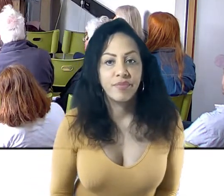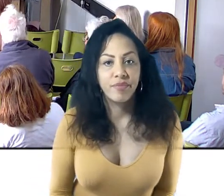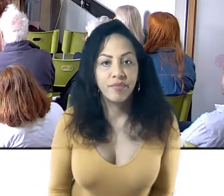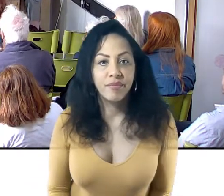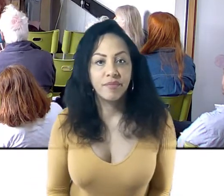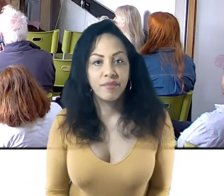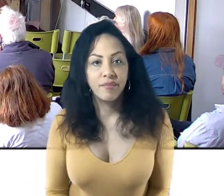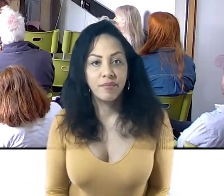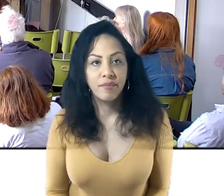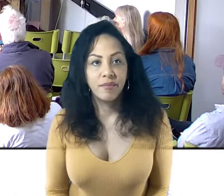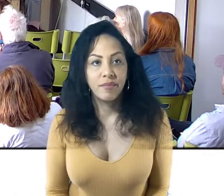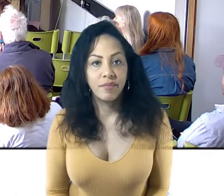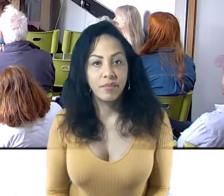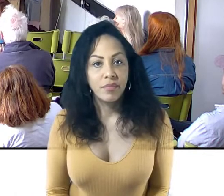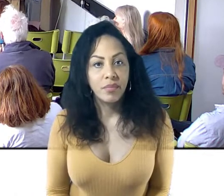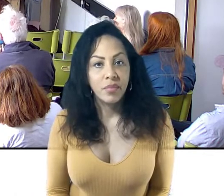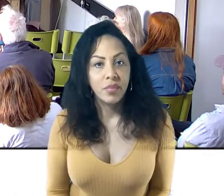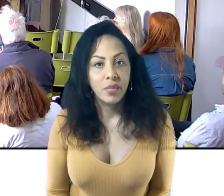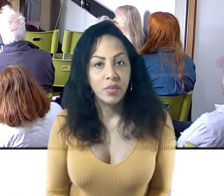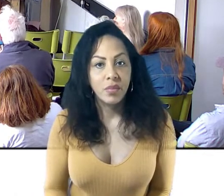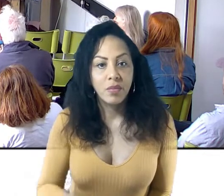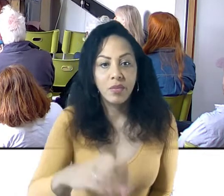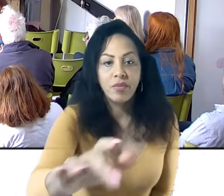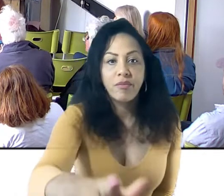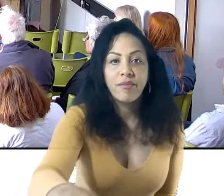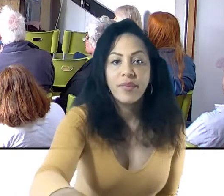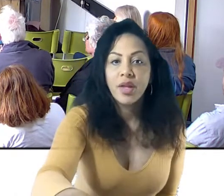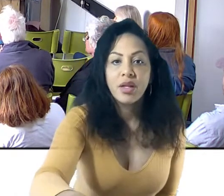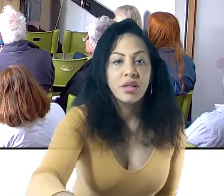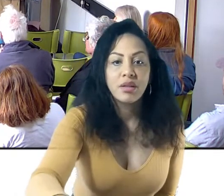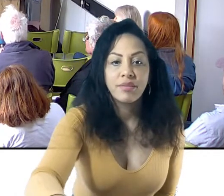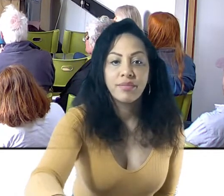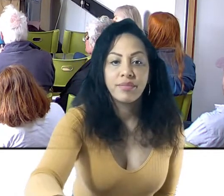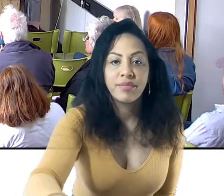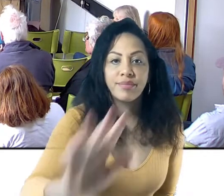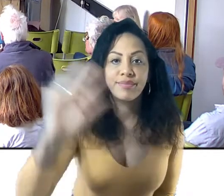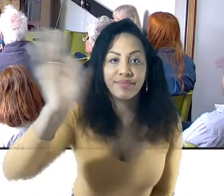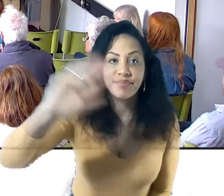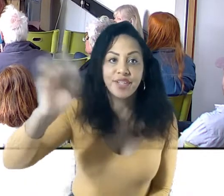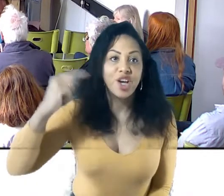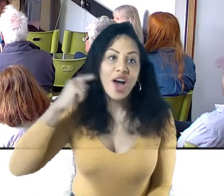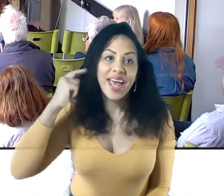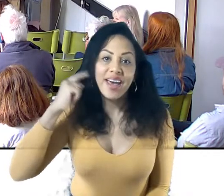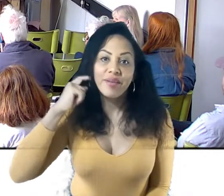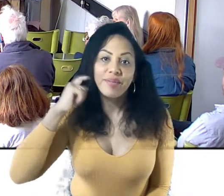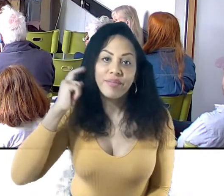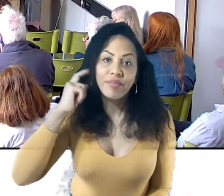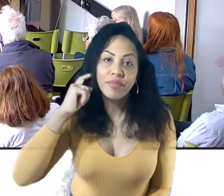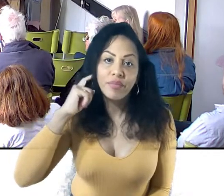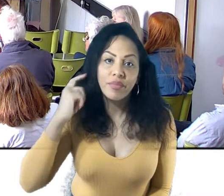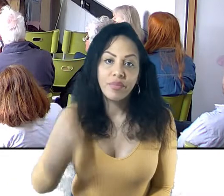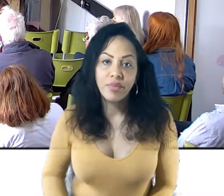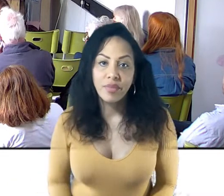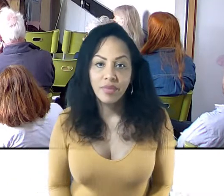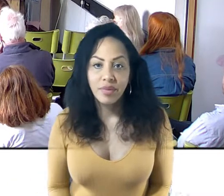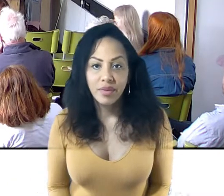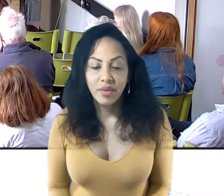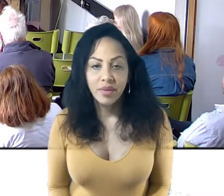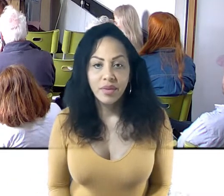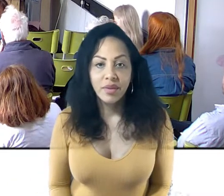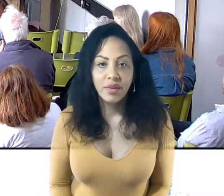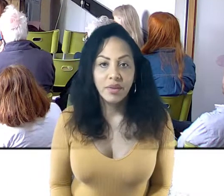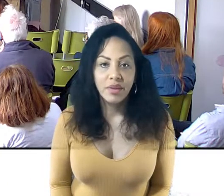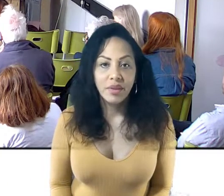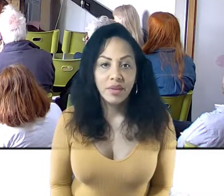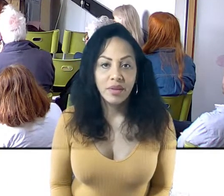commissioning work in terms of film, and some of it is based on where it started, which